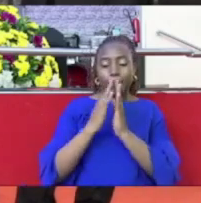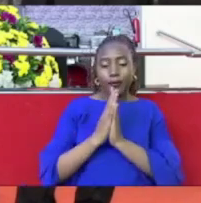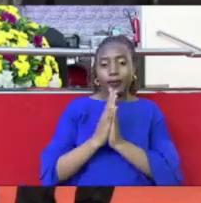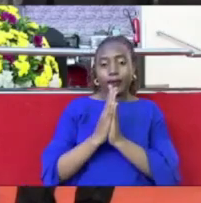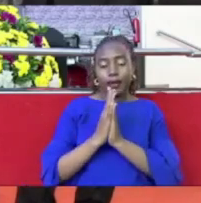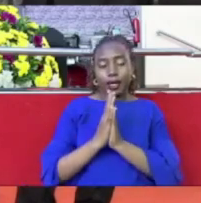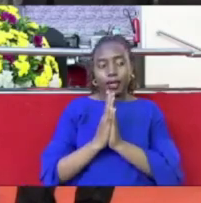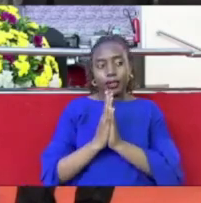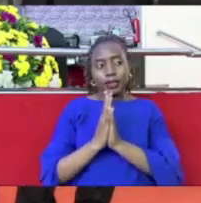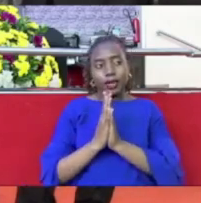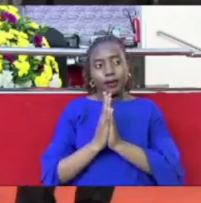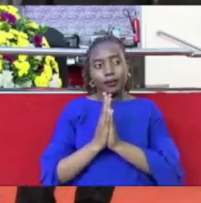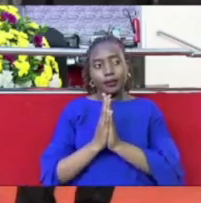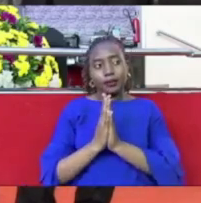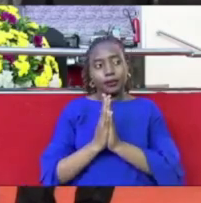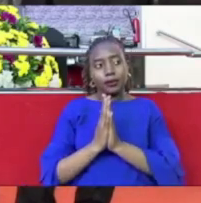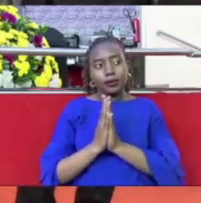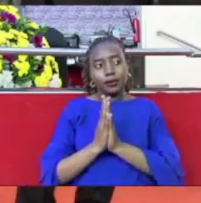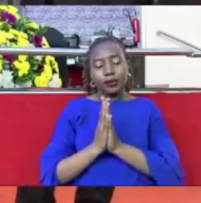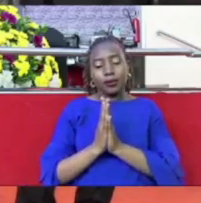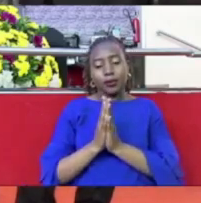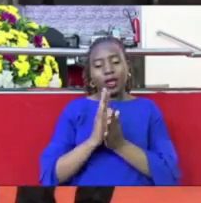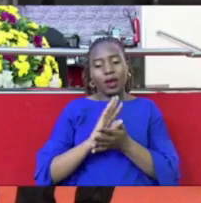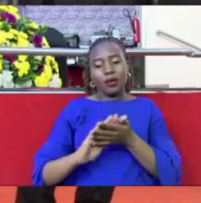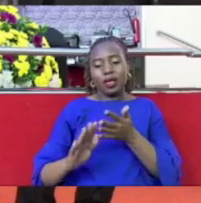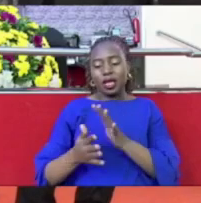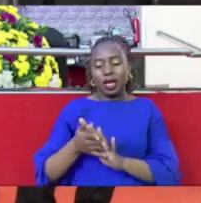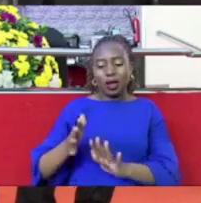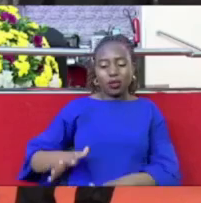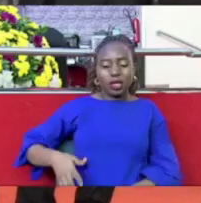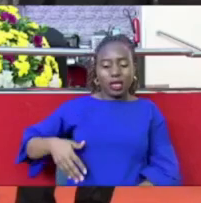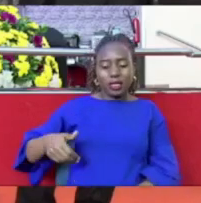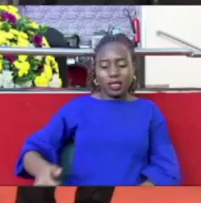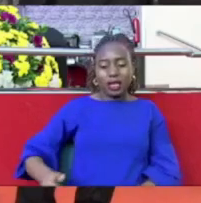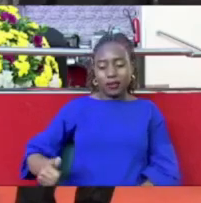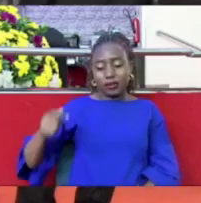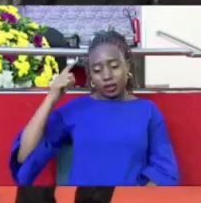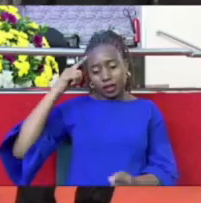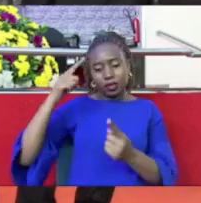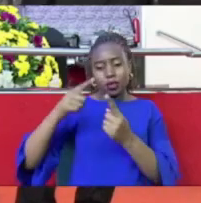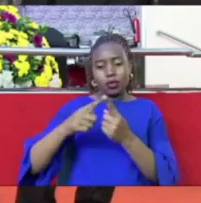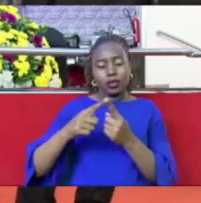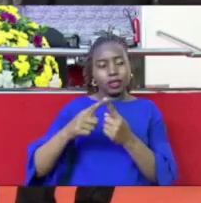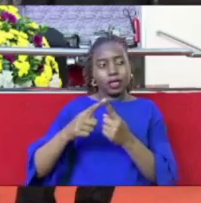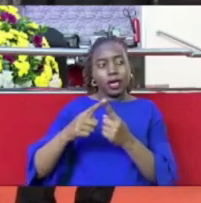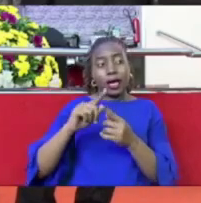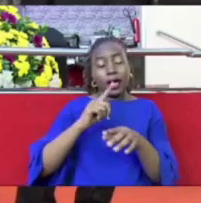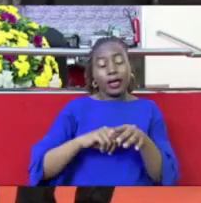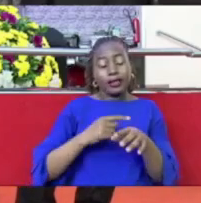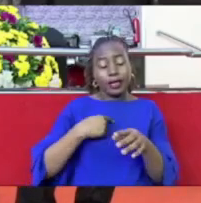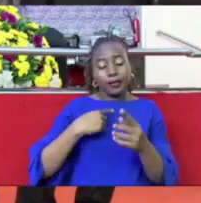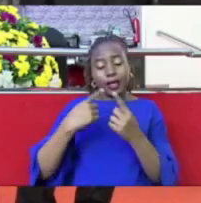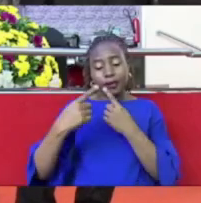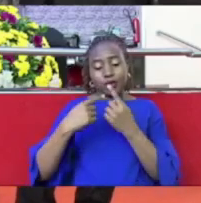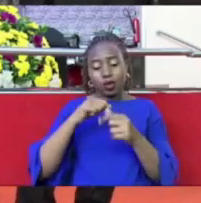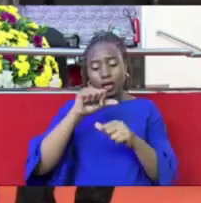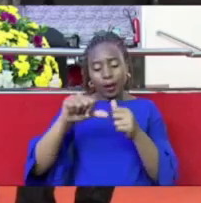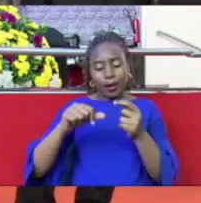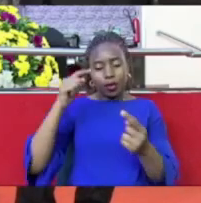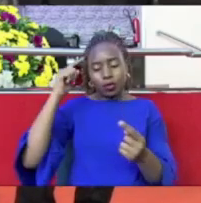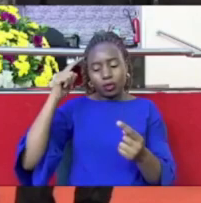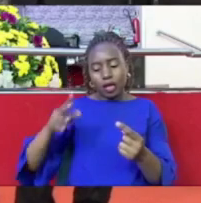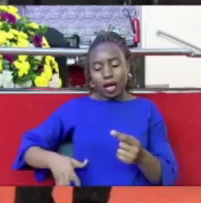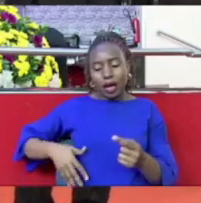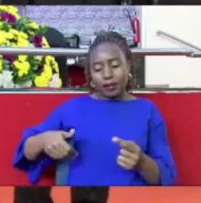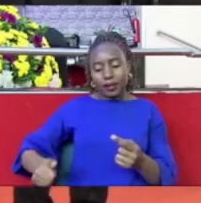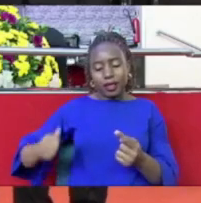kuomba. With no selfish ambition. Bila ubinafsi wowote. And when I'm talking about selfish ambition, nia za kibinafsi,